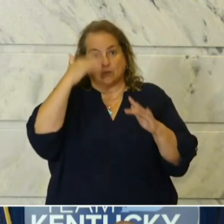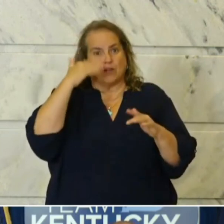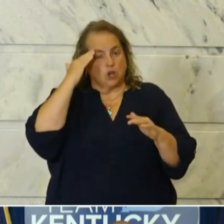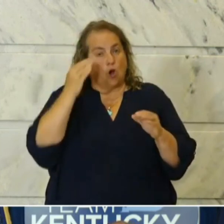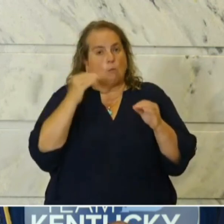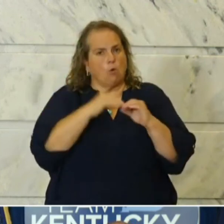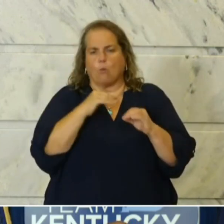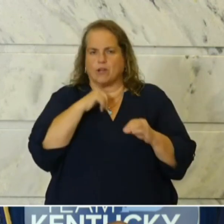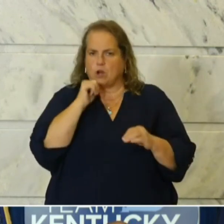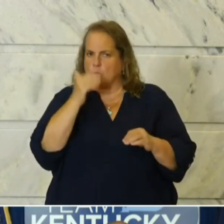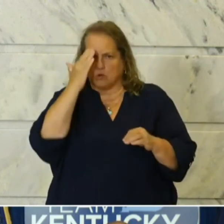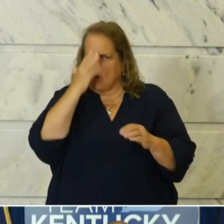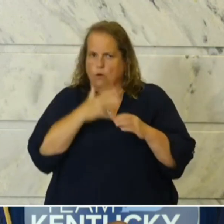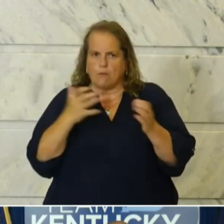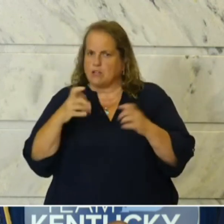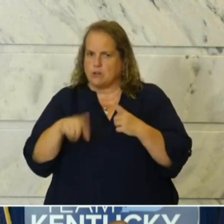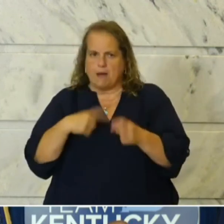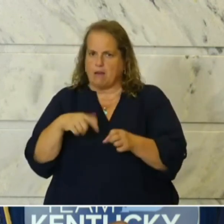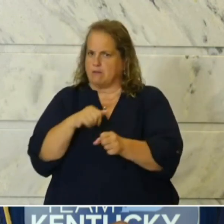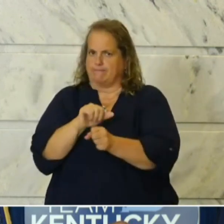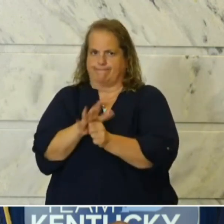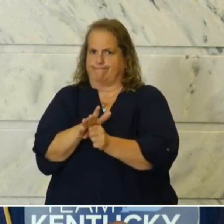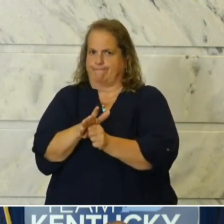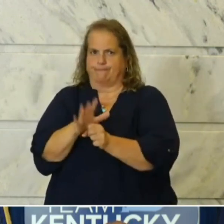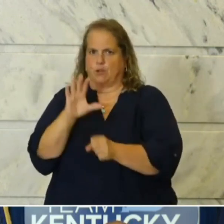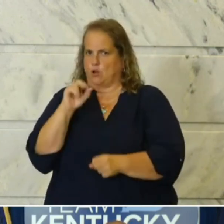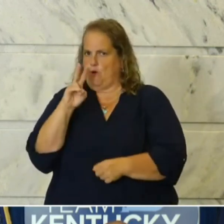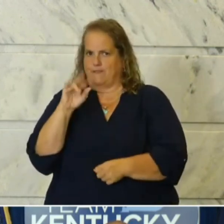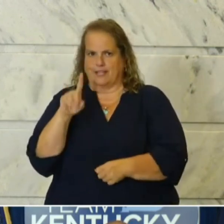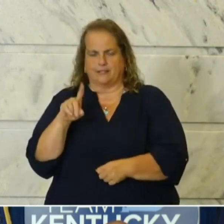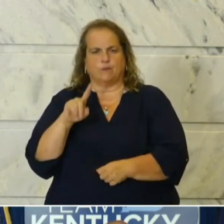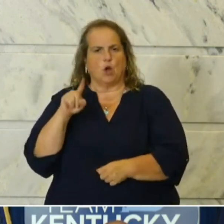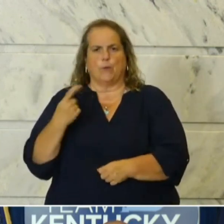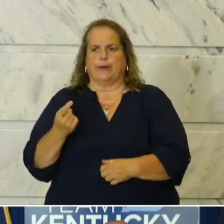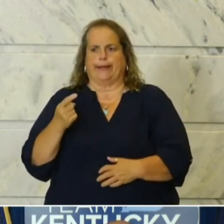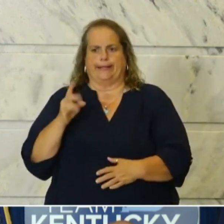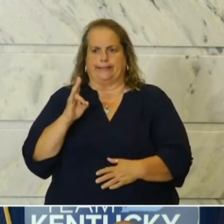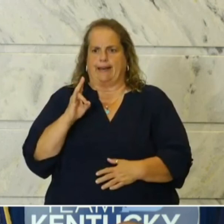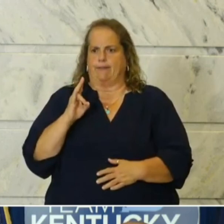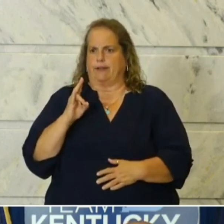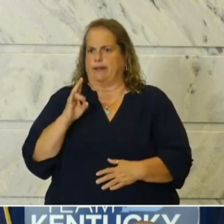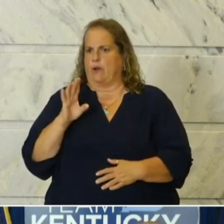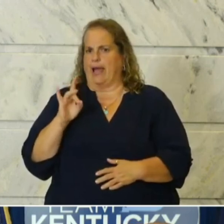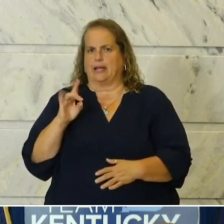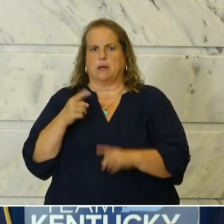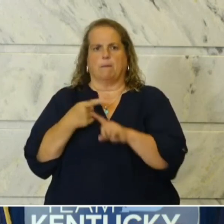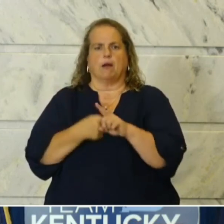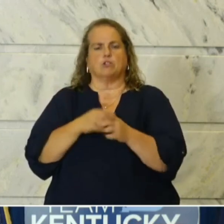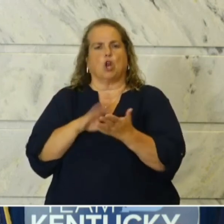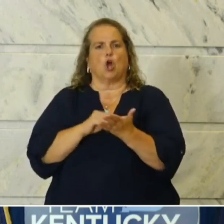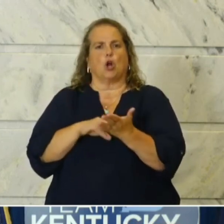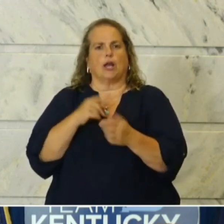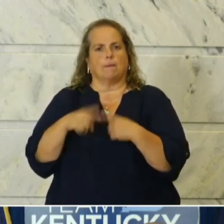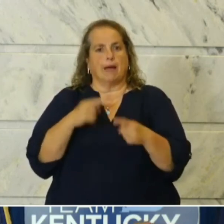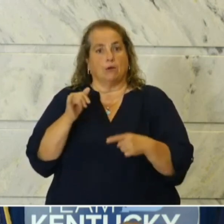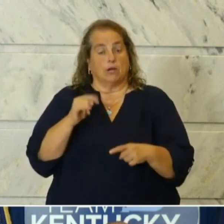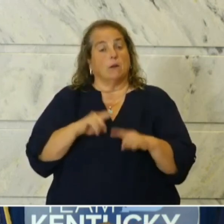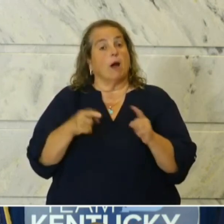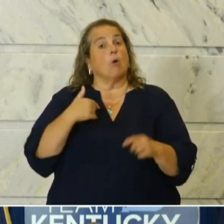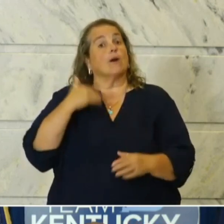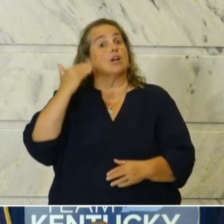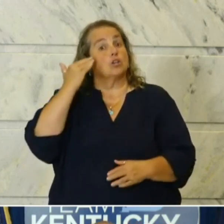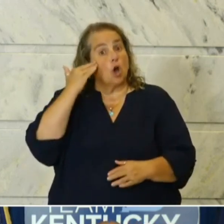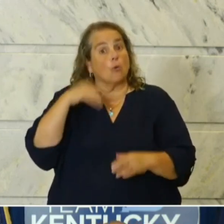know much about coronavirus yet. We're only still 7 or so months, maybe 8 months into learning about it. But we know in